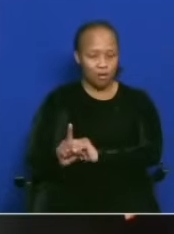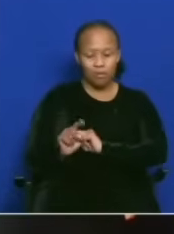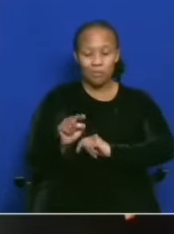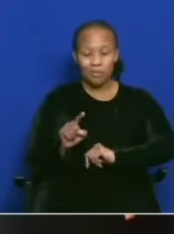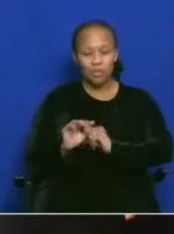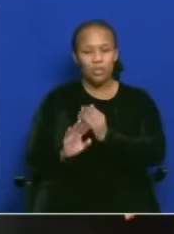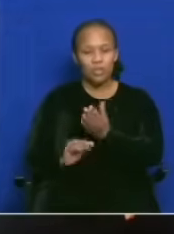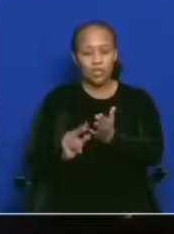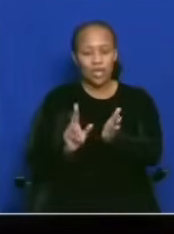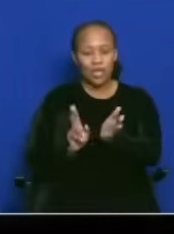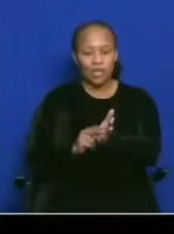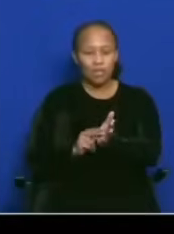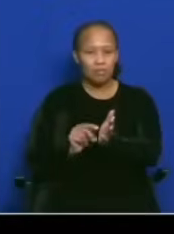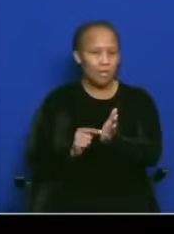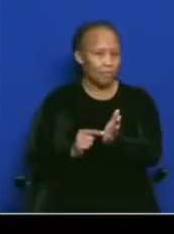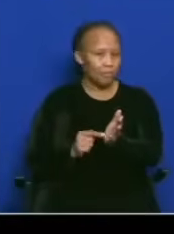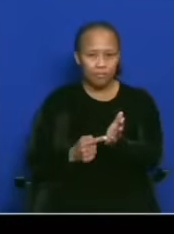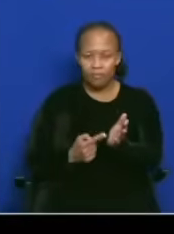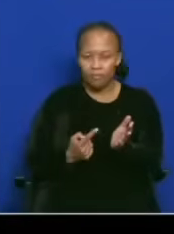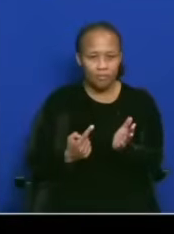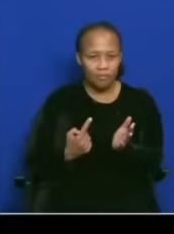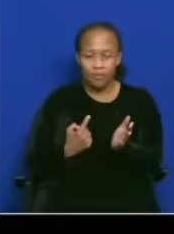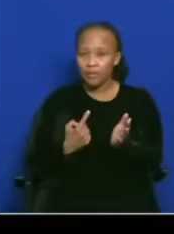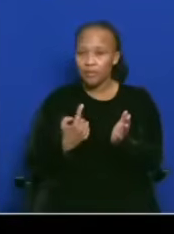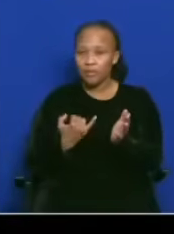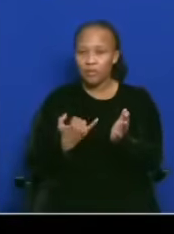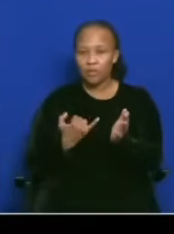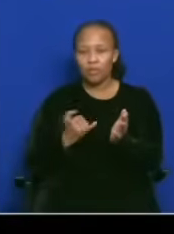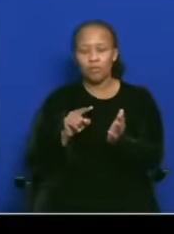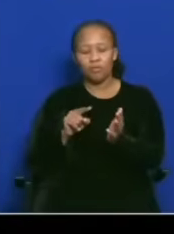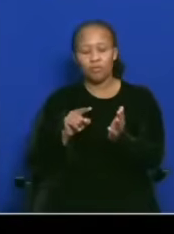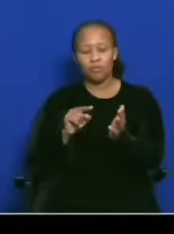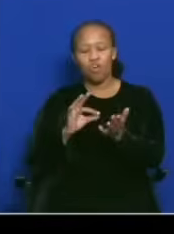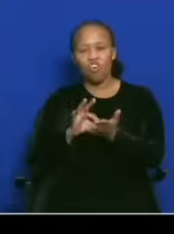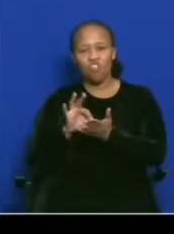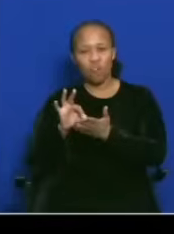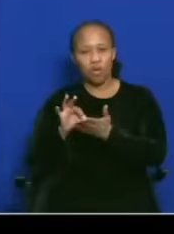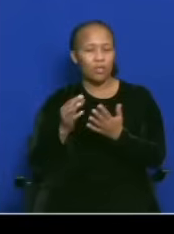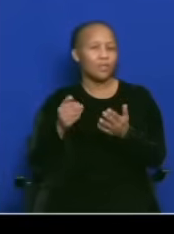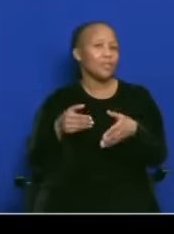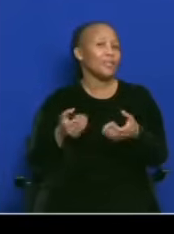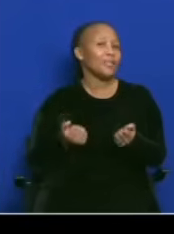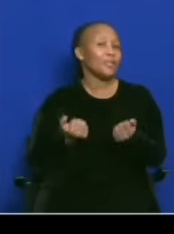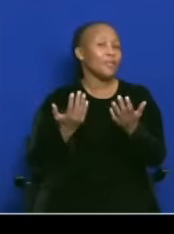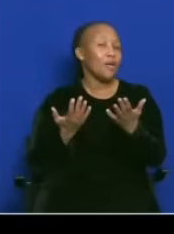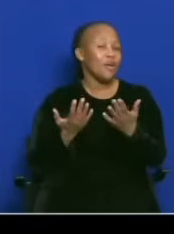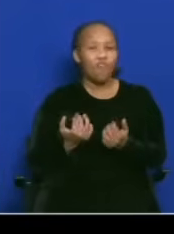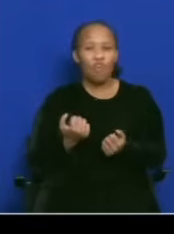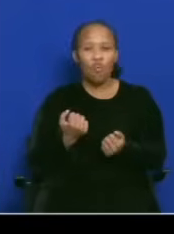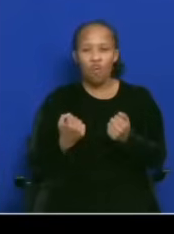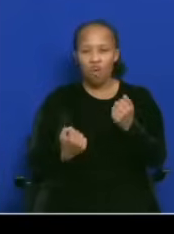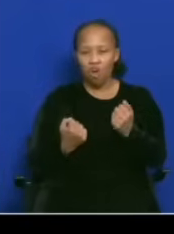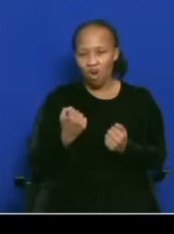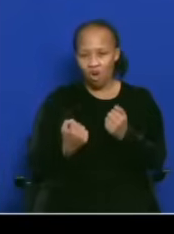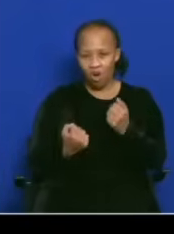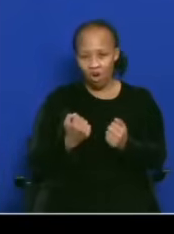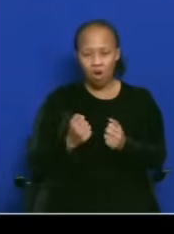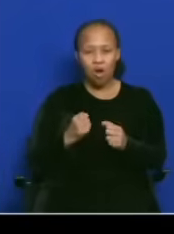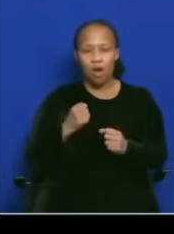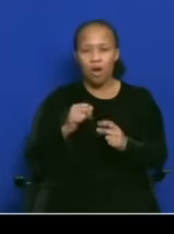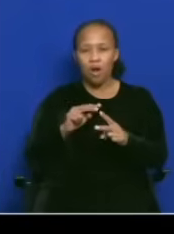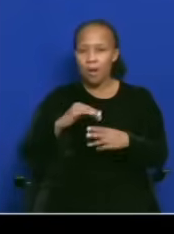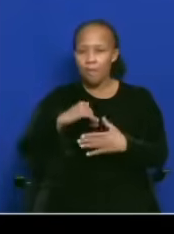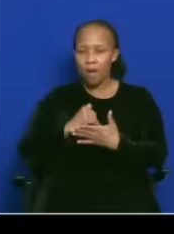of contract. It's for the supply and delivery of automotive parts and tools to the state for a period of